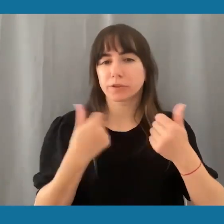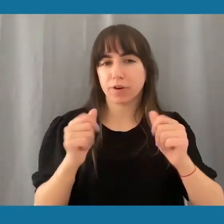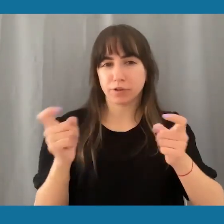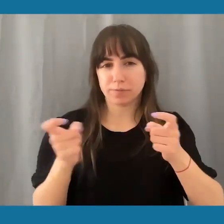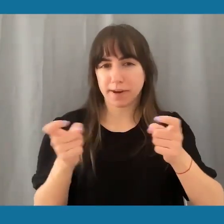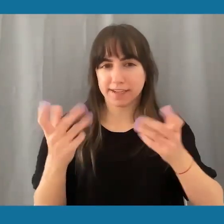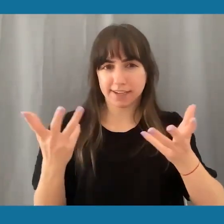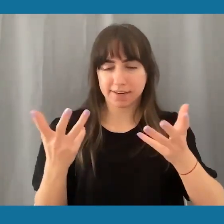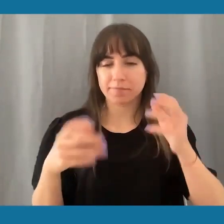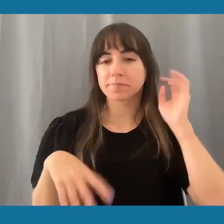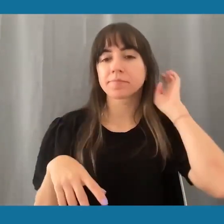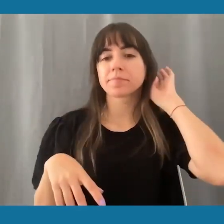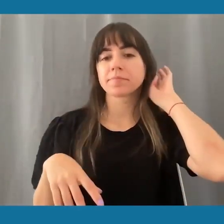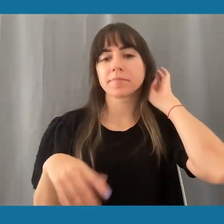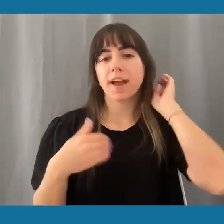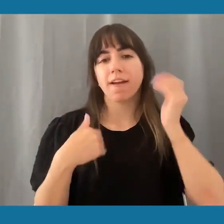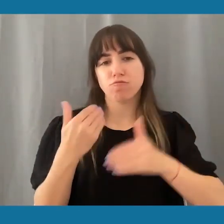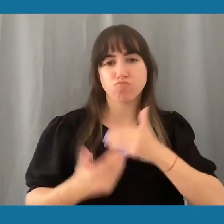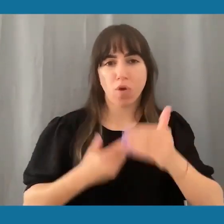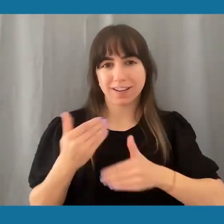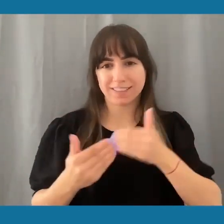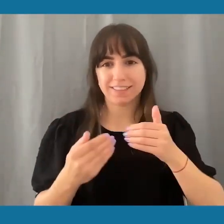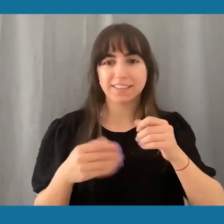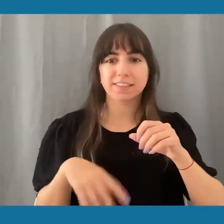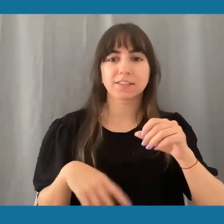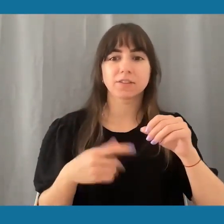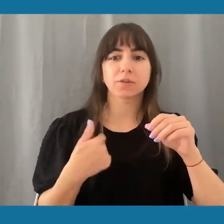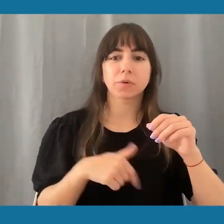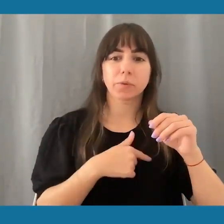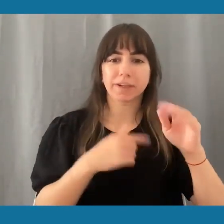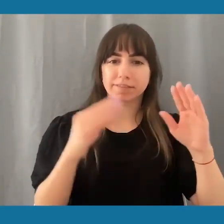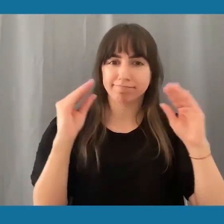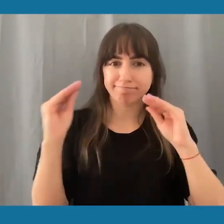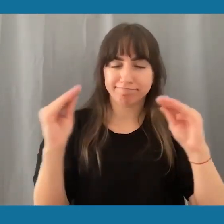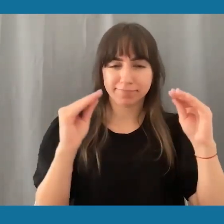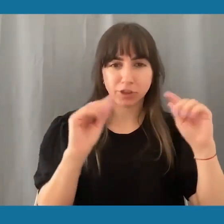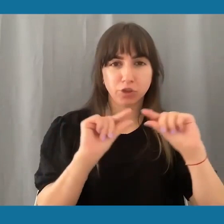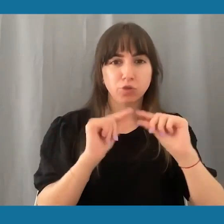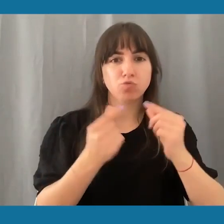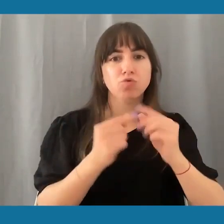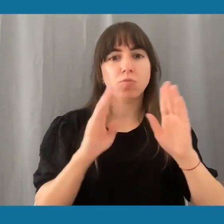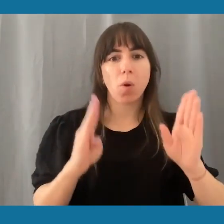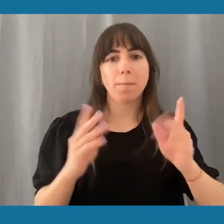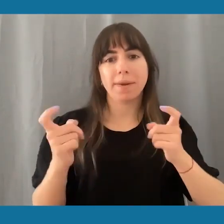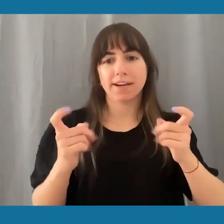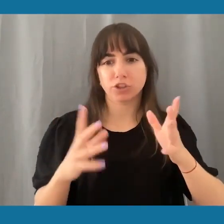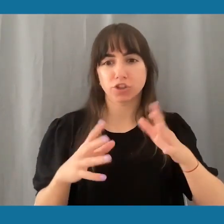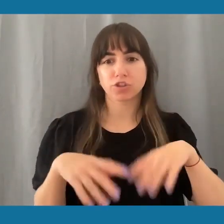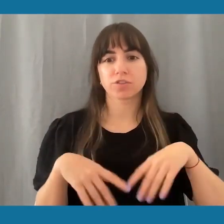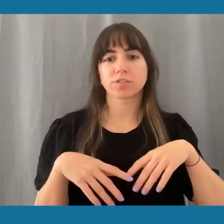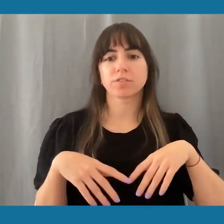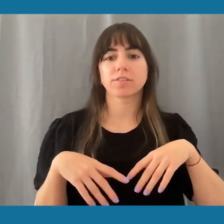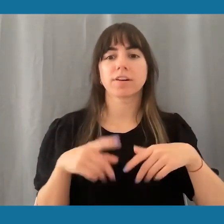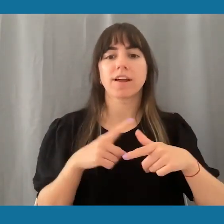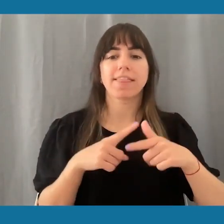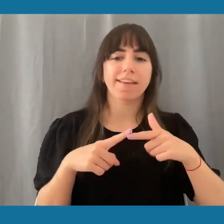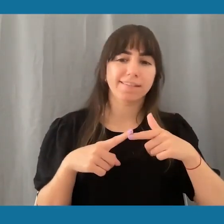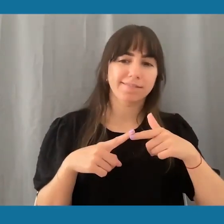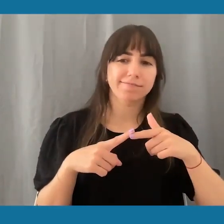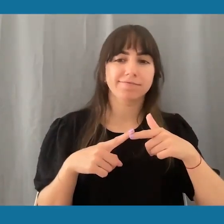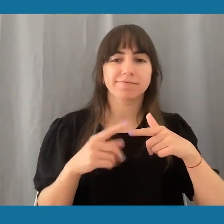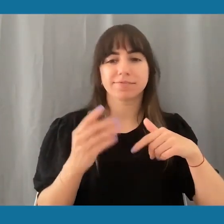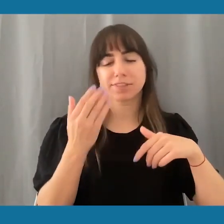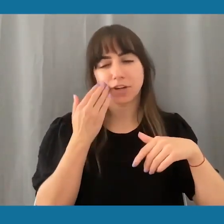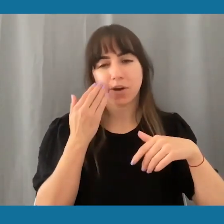and because turnover at a group home manager level is pretty high, because caretaking is hard, as Yes. some Yes, of it those is. that are Burnout. Mm-hmm.